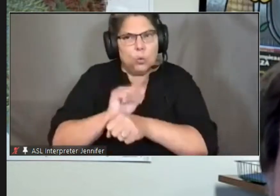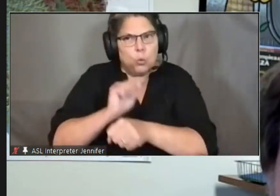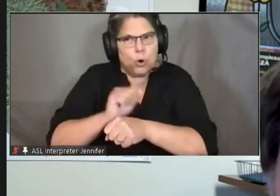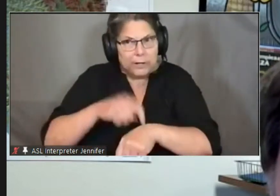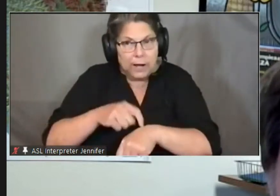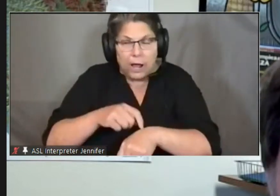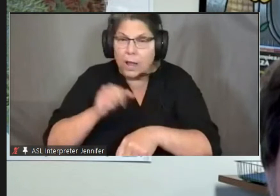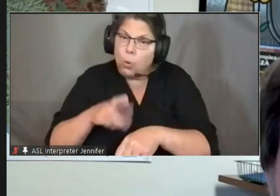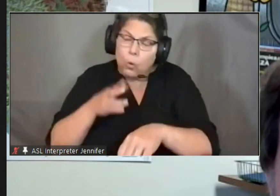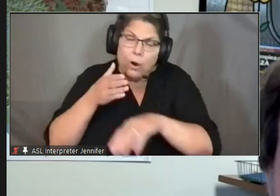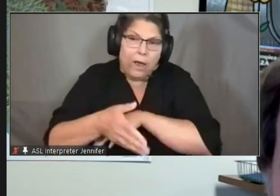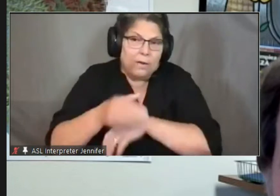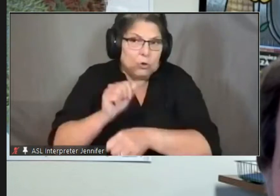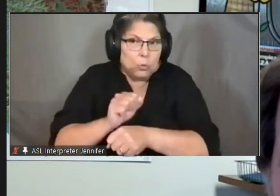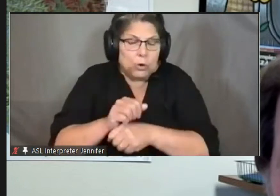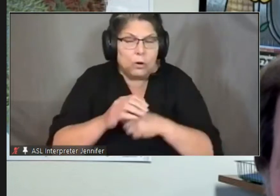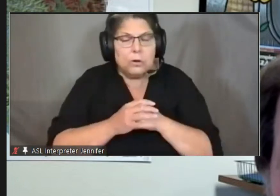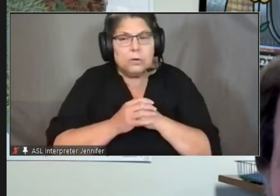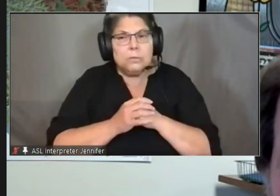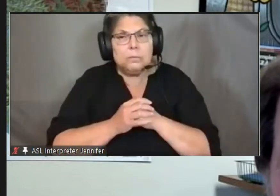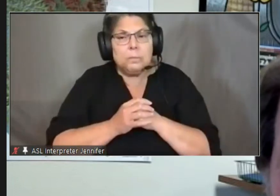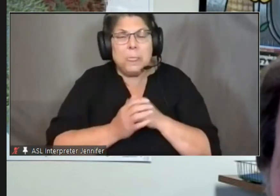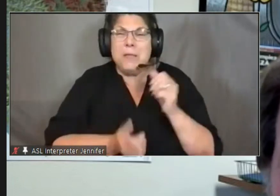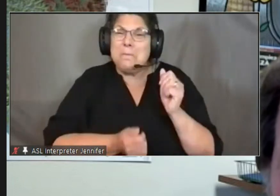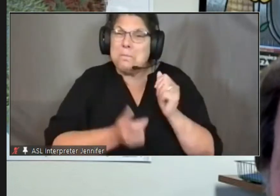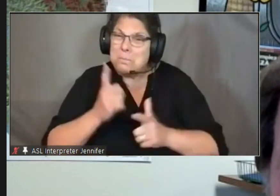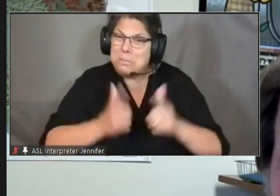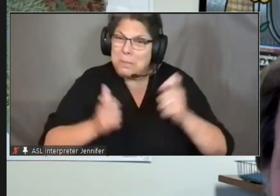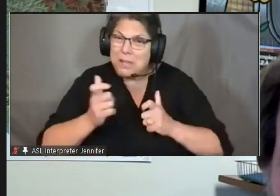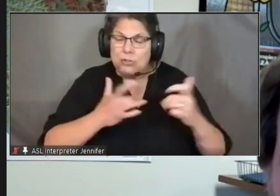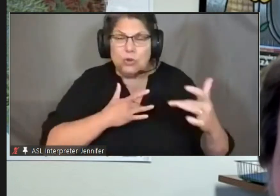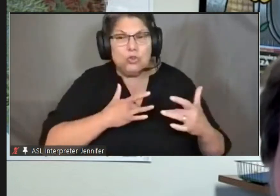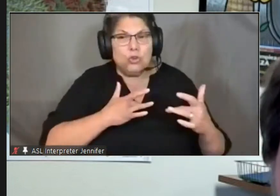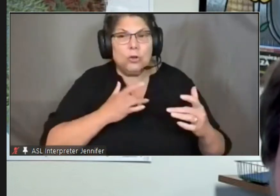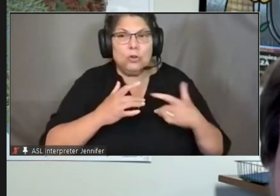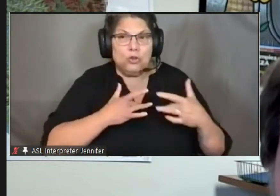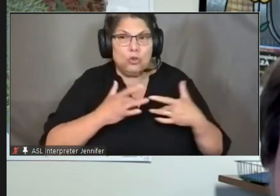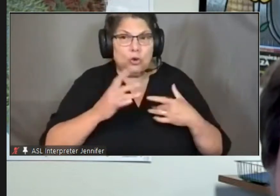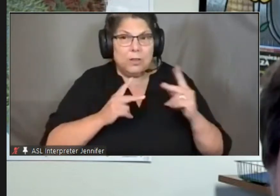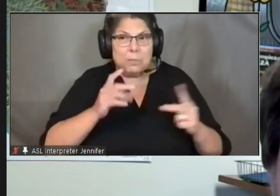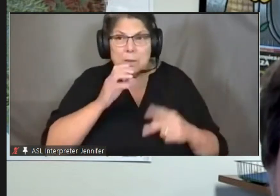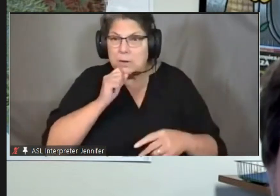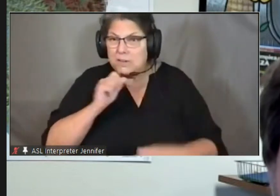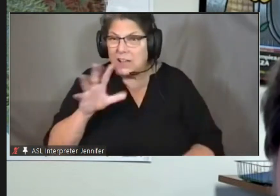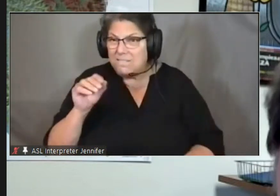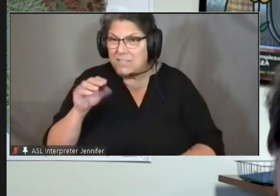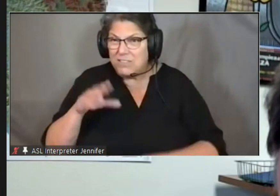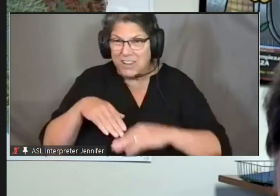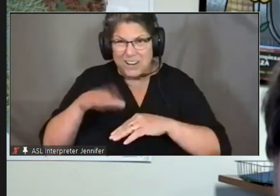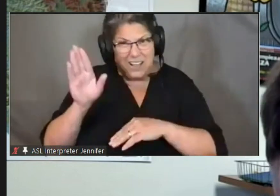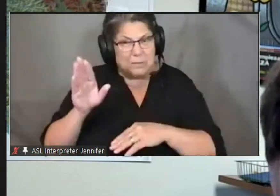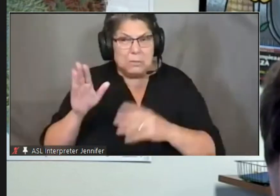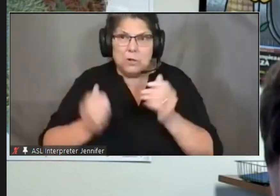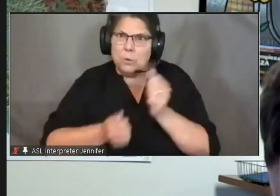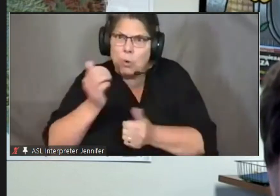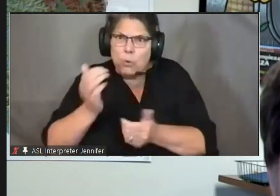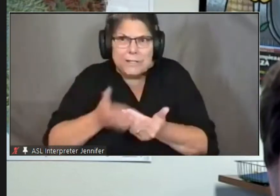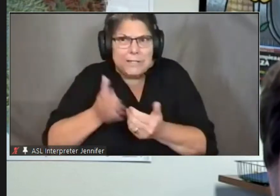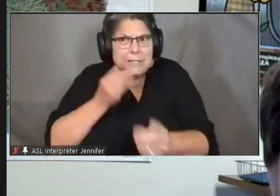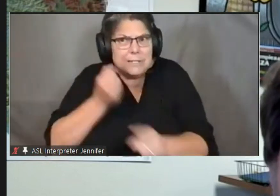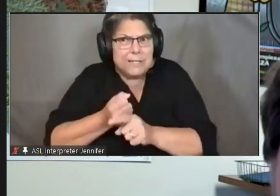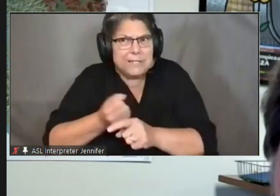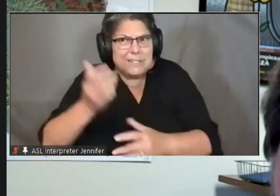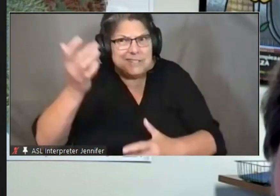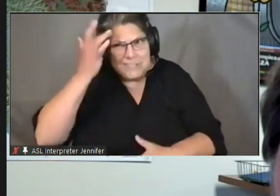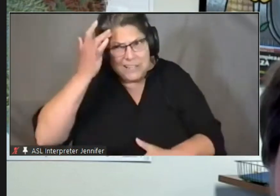later. Most concerning are those over 50 years old, who are the most vulnerable and seem to have plateaued